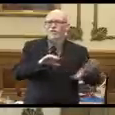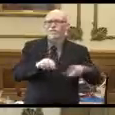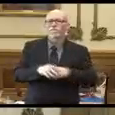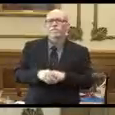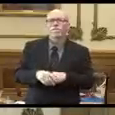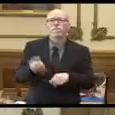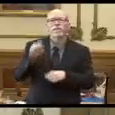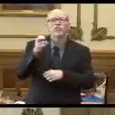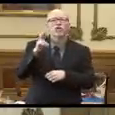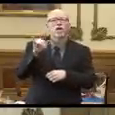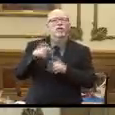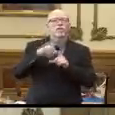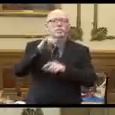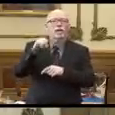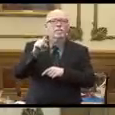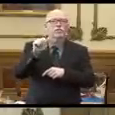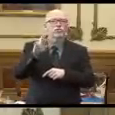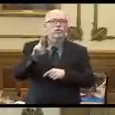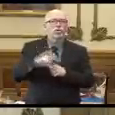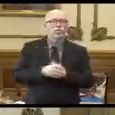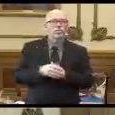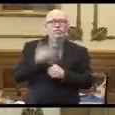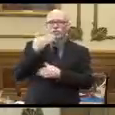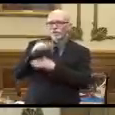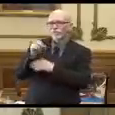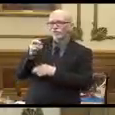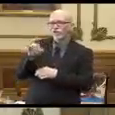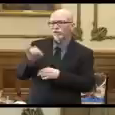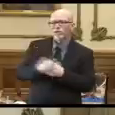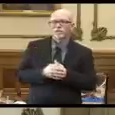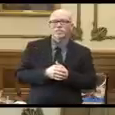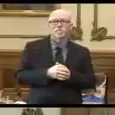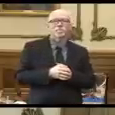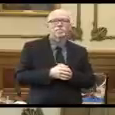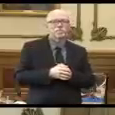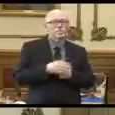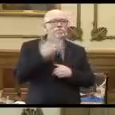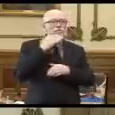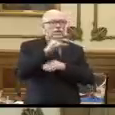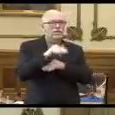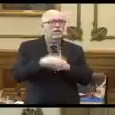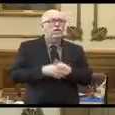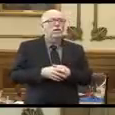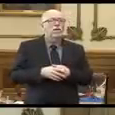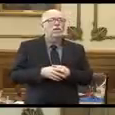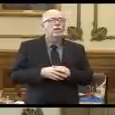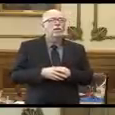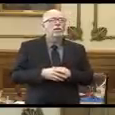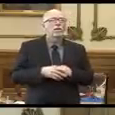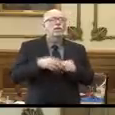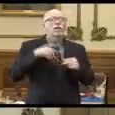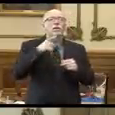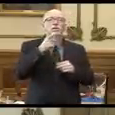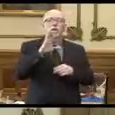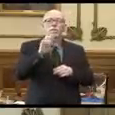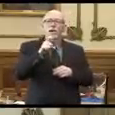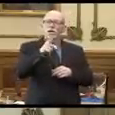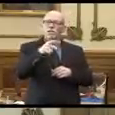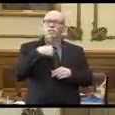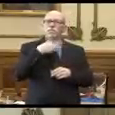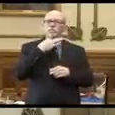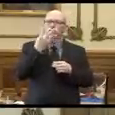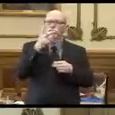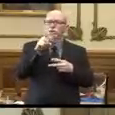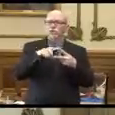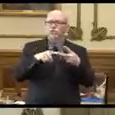the Indianapolis Star. Afternoon, Sherry. Good afternoon. Dr. Box, I'm wondering 2